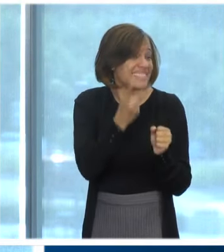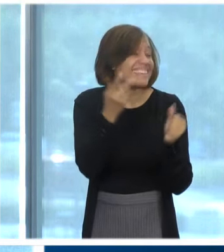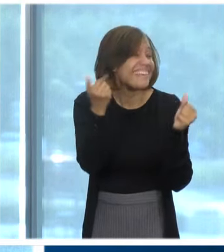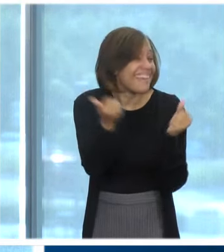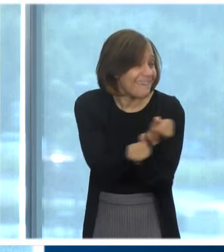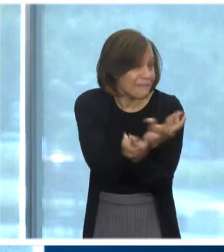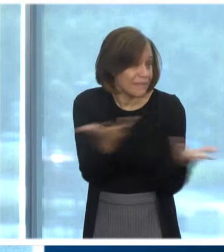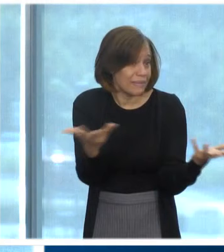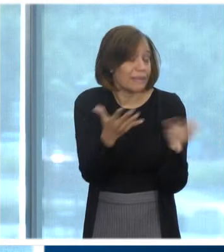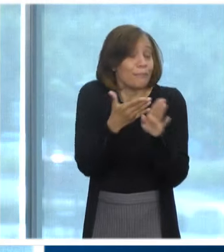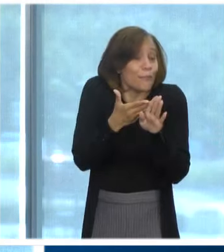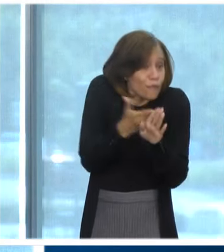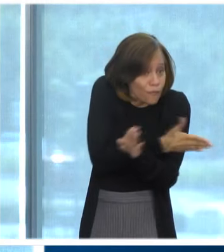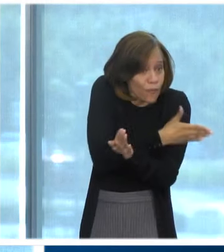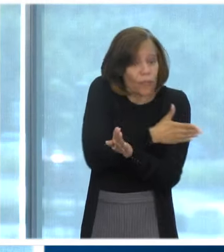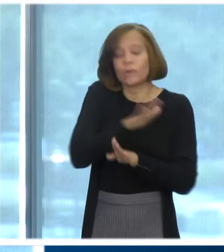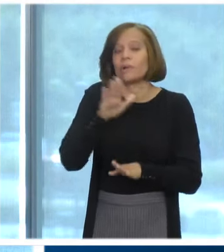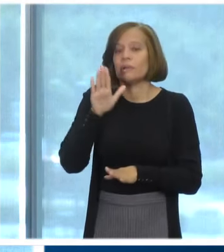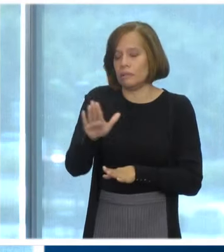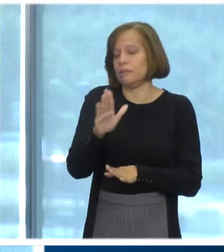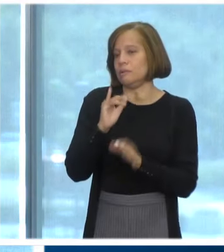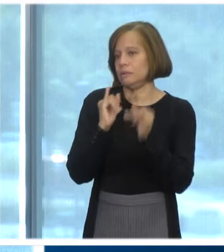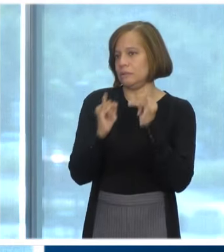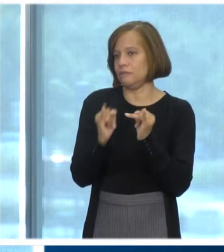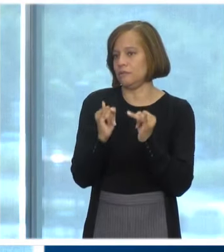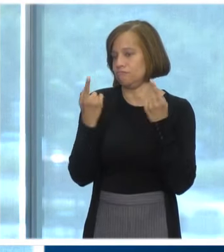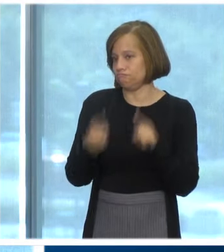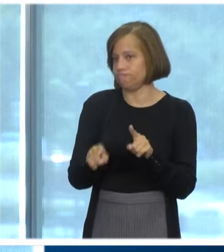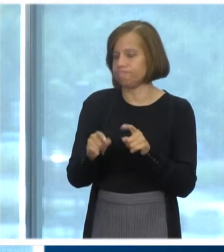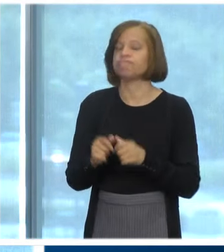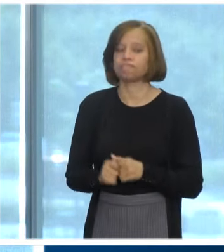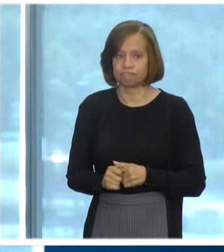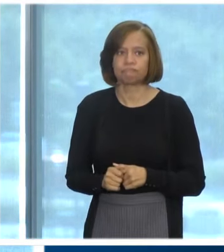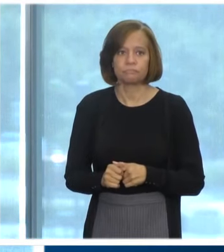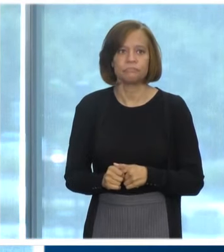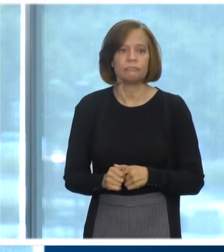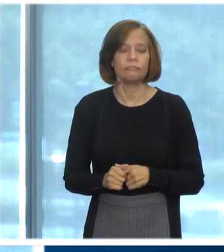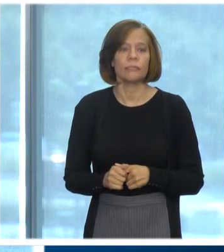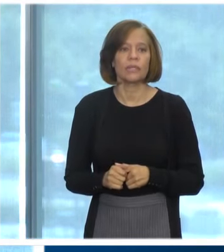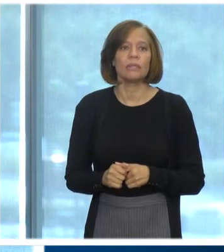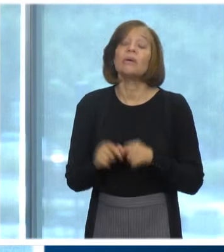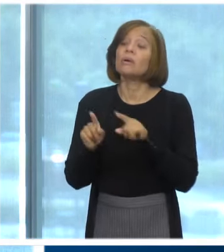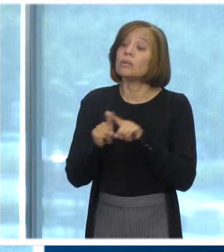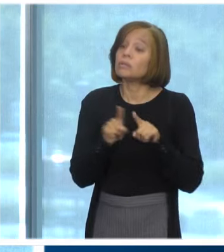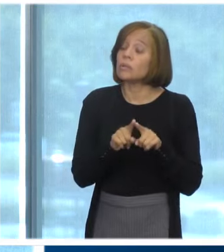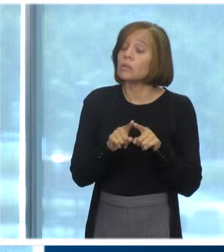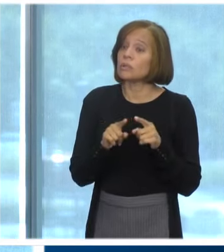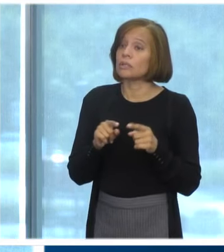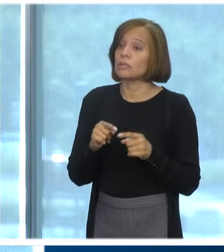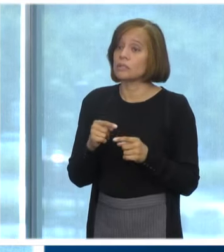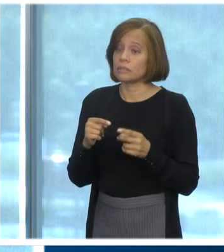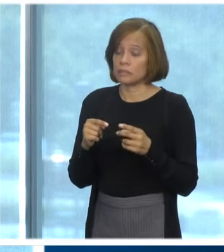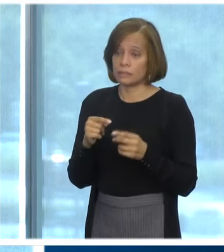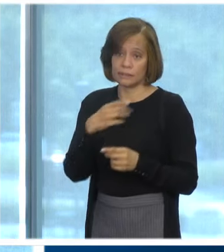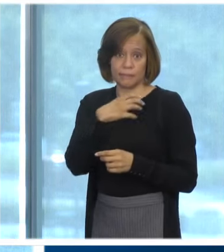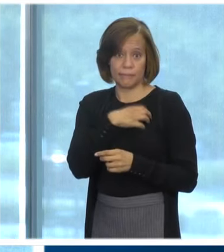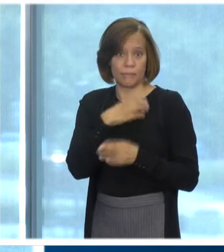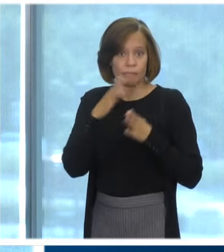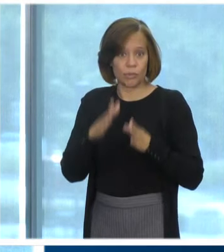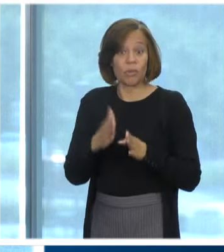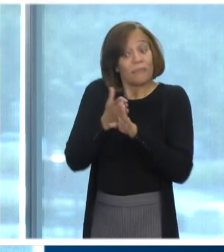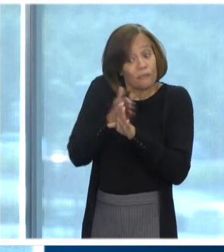are alleged to have engaged in misconduct. Similarly, an officer has the right prior to entering a